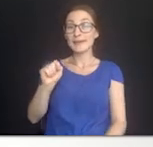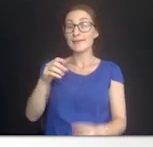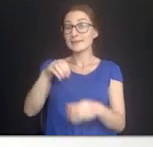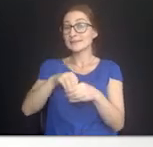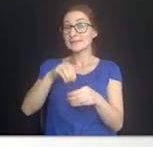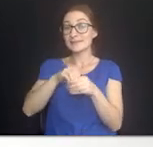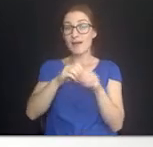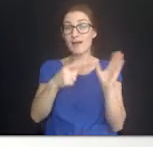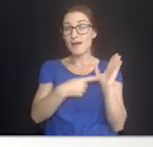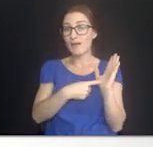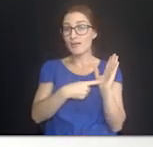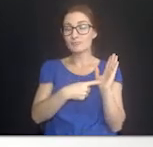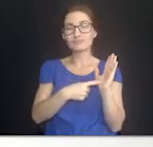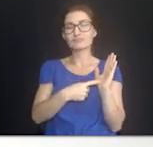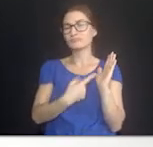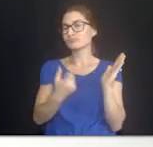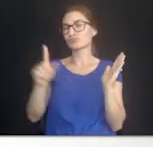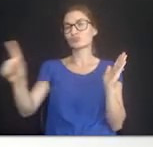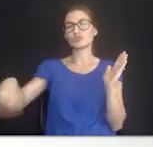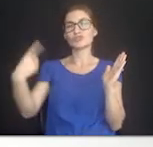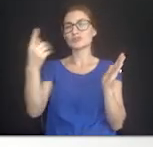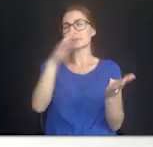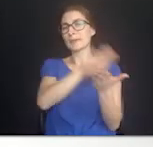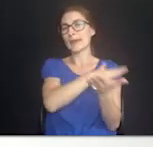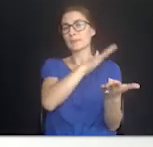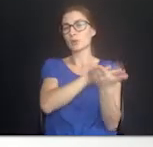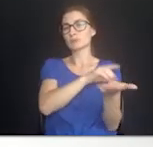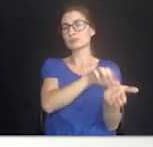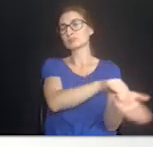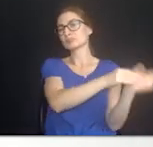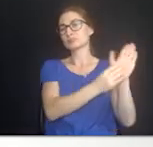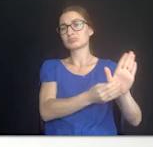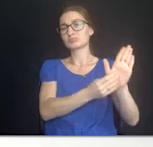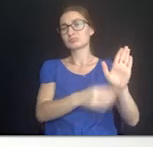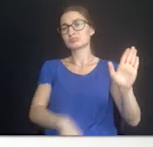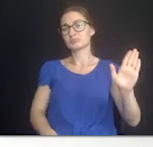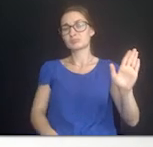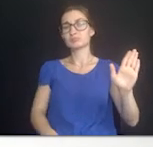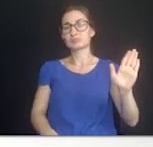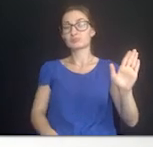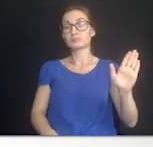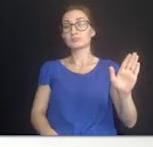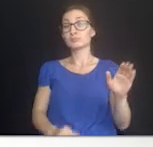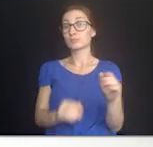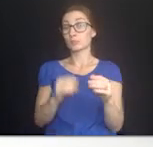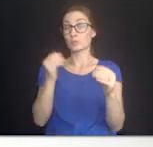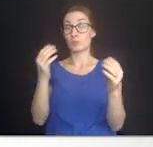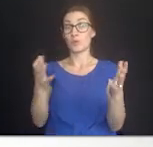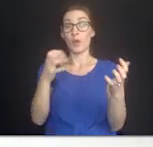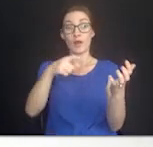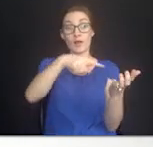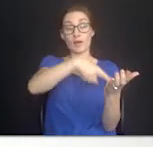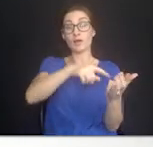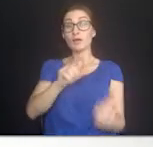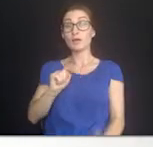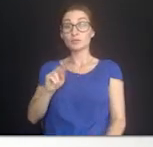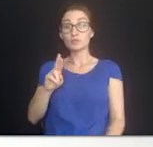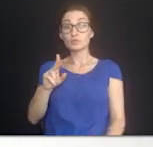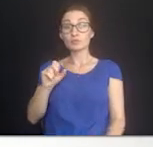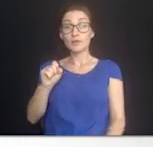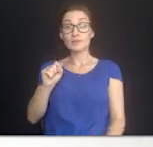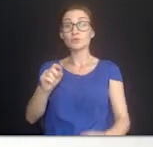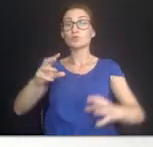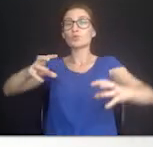anything it's a piece of paper, right? What we want for the trust is for it to own assets